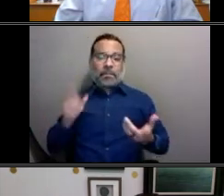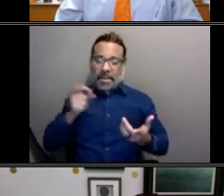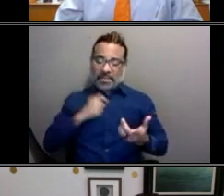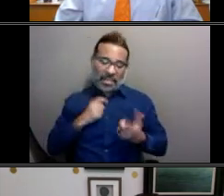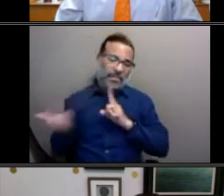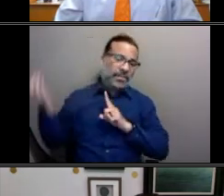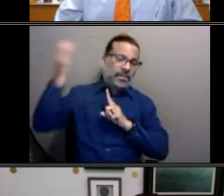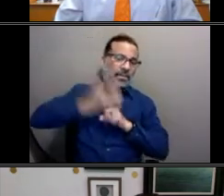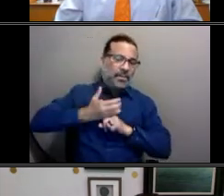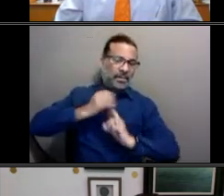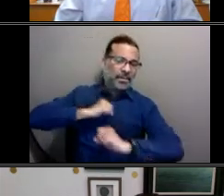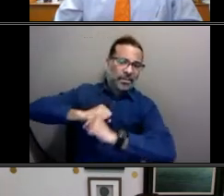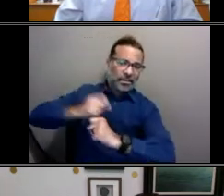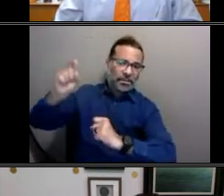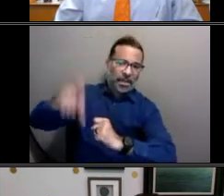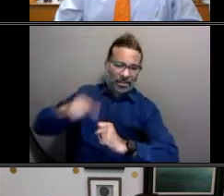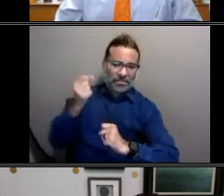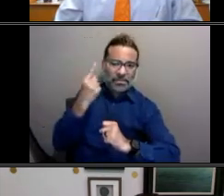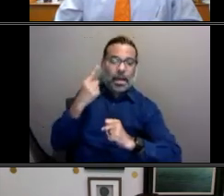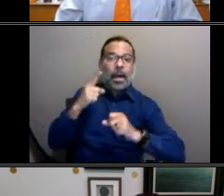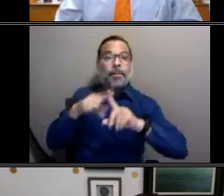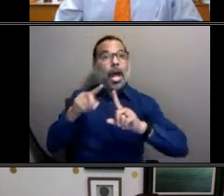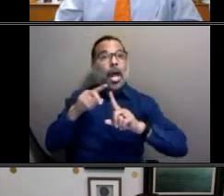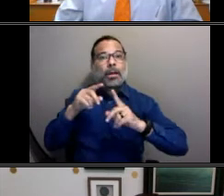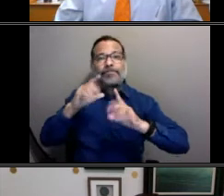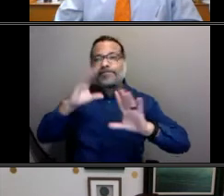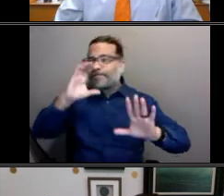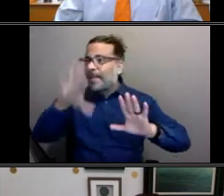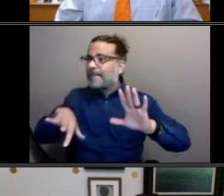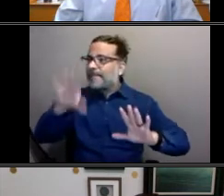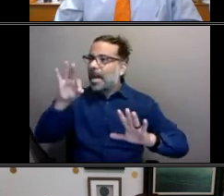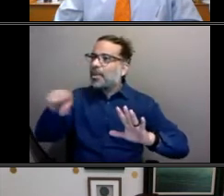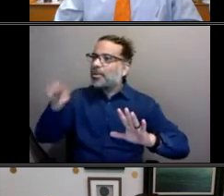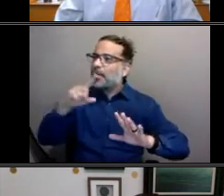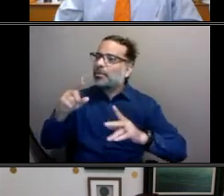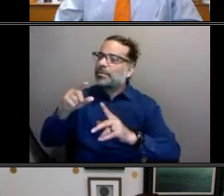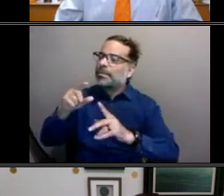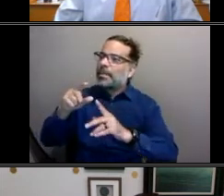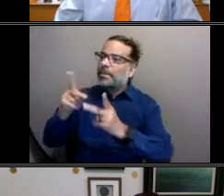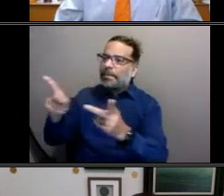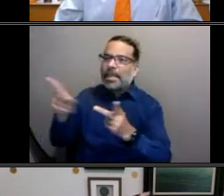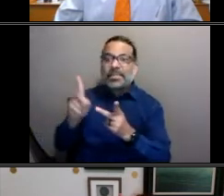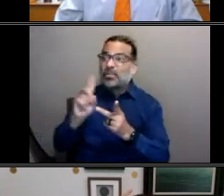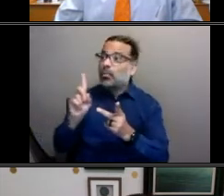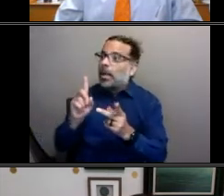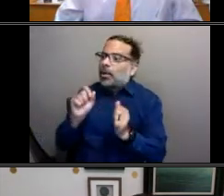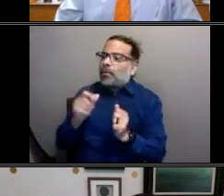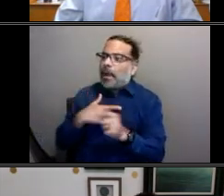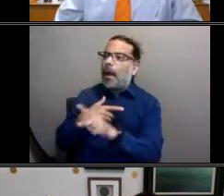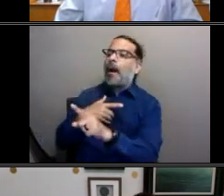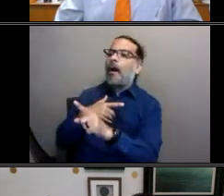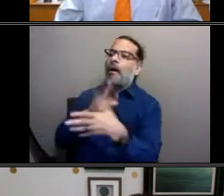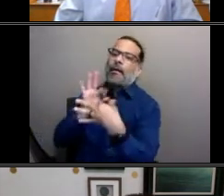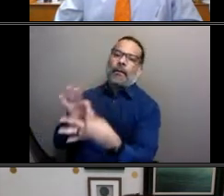it. But look for the lighthouses, and the lighthouses are most likely to be found in your local community. They're all around